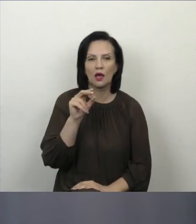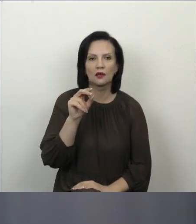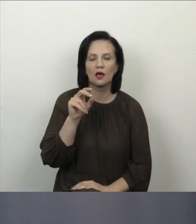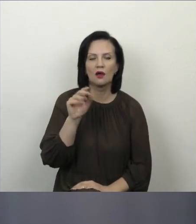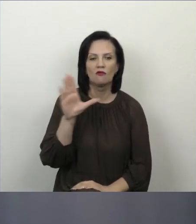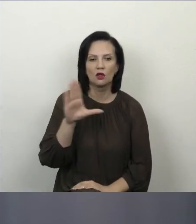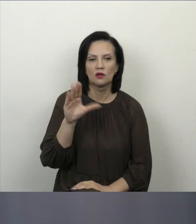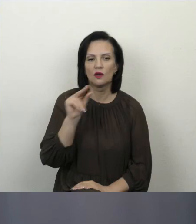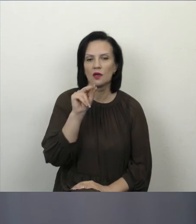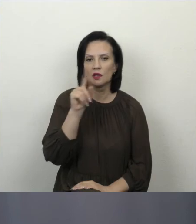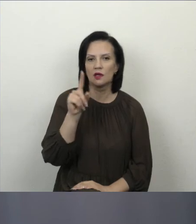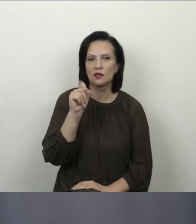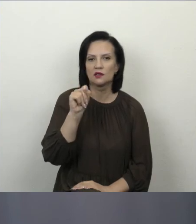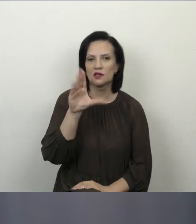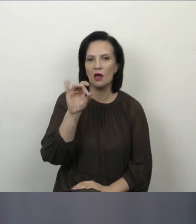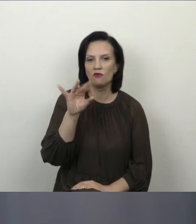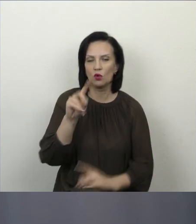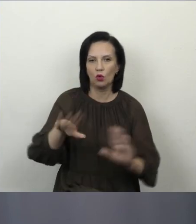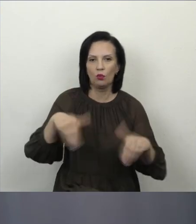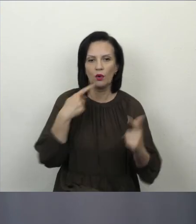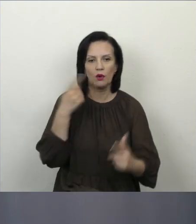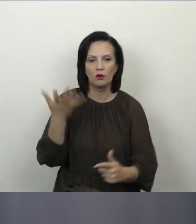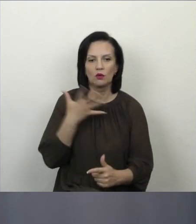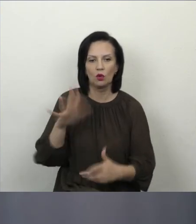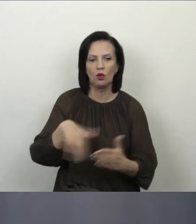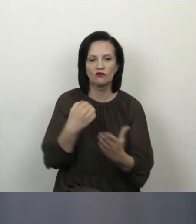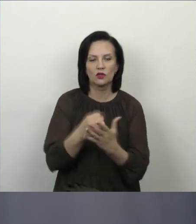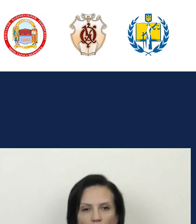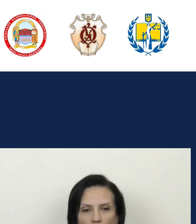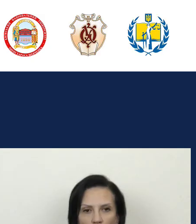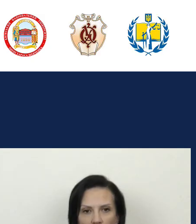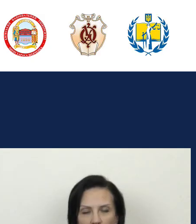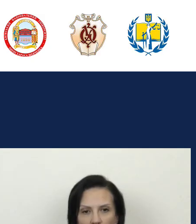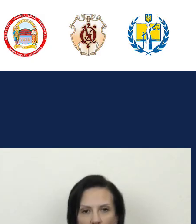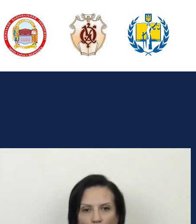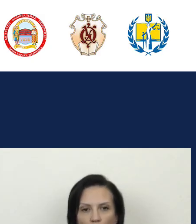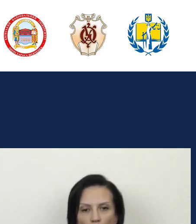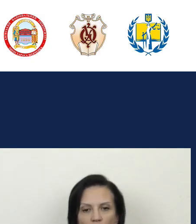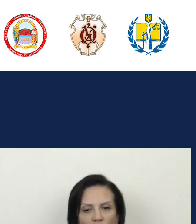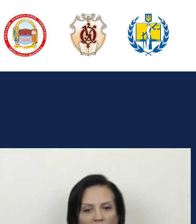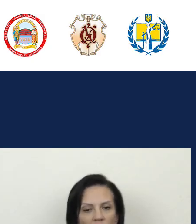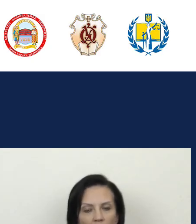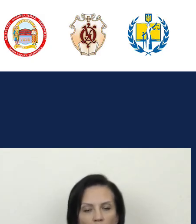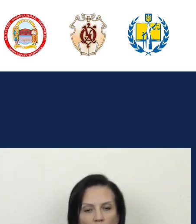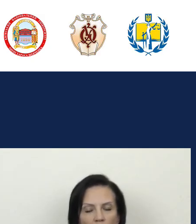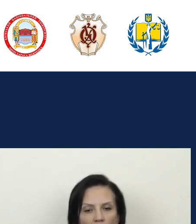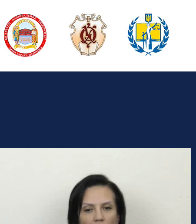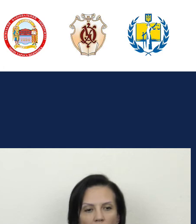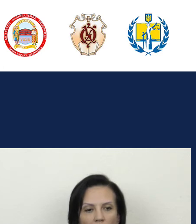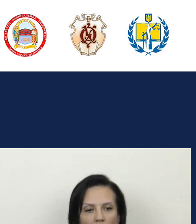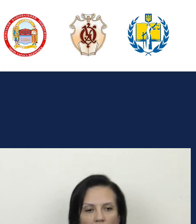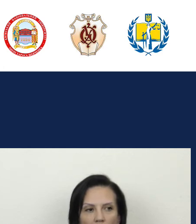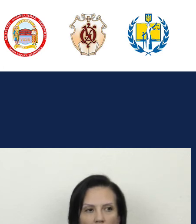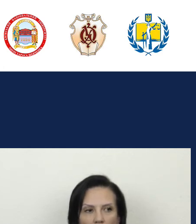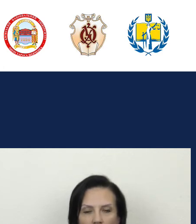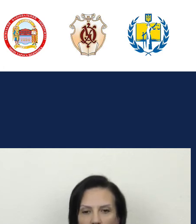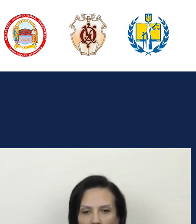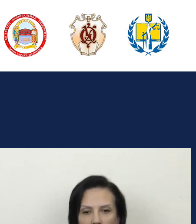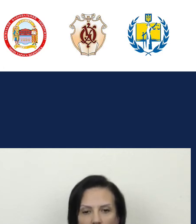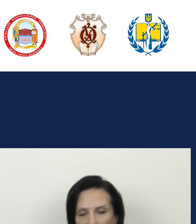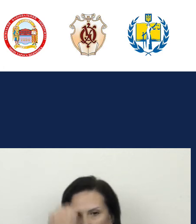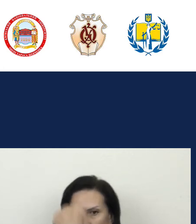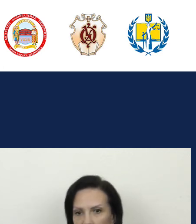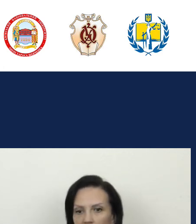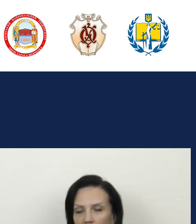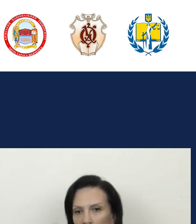Oleg Zavarucha, who will give us a presentation about the establishing the